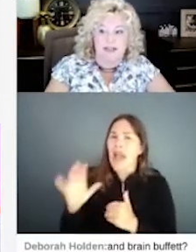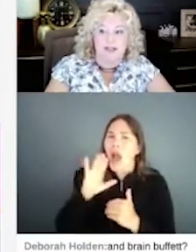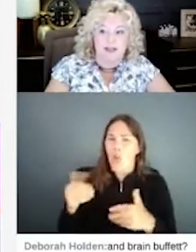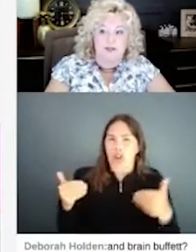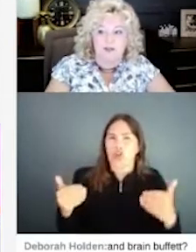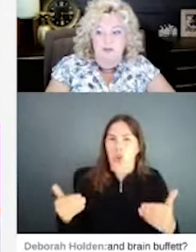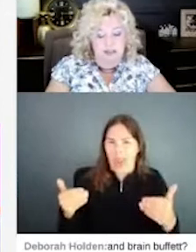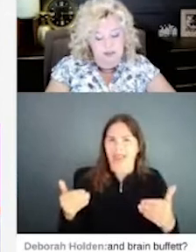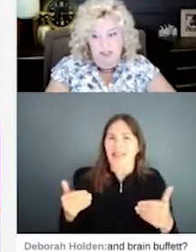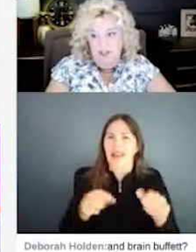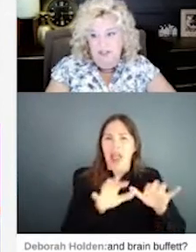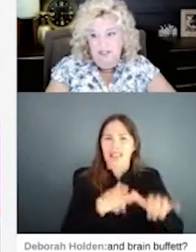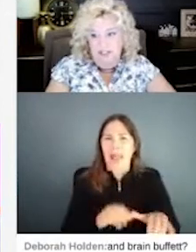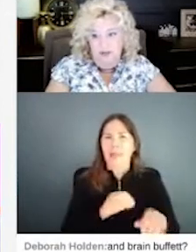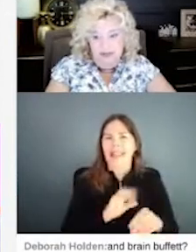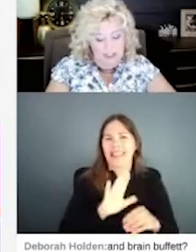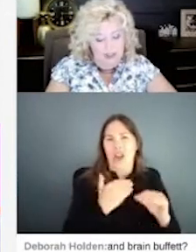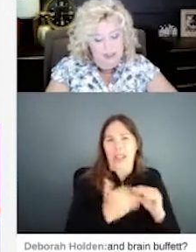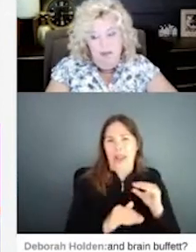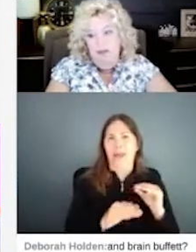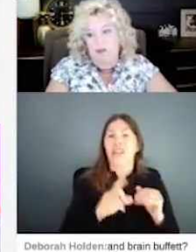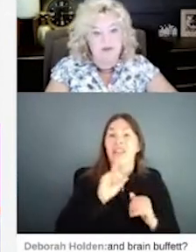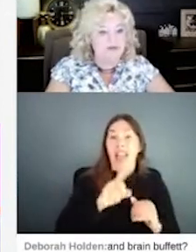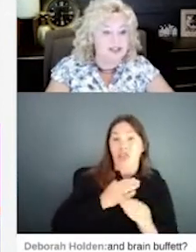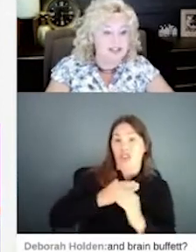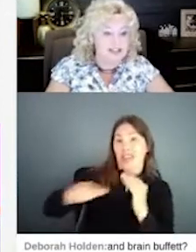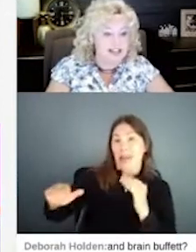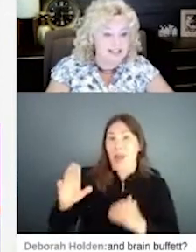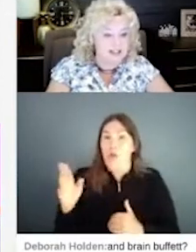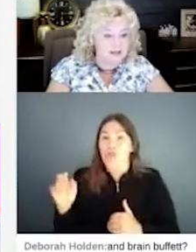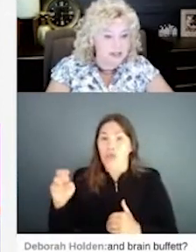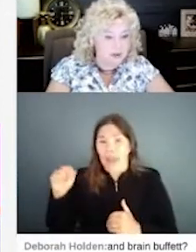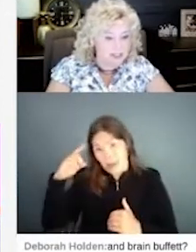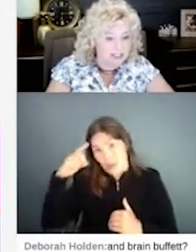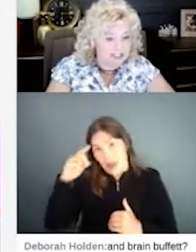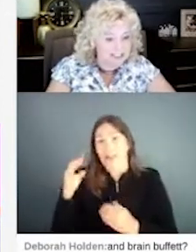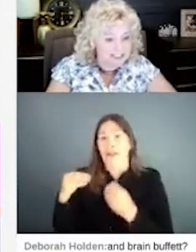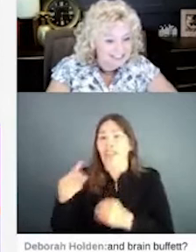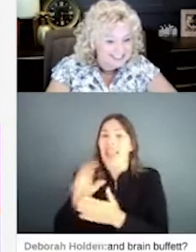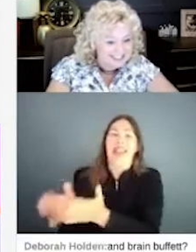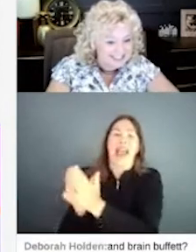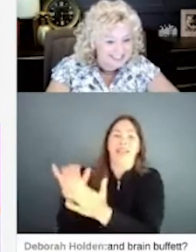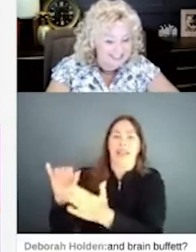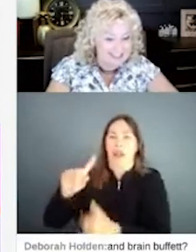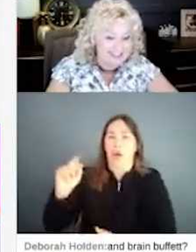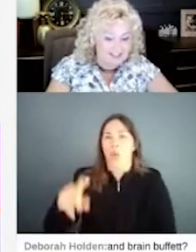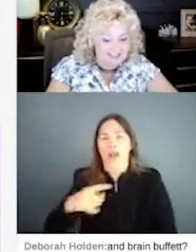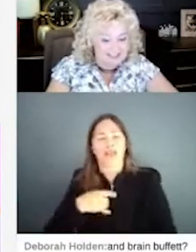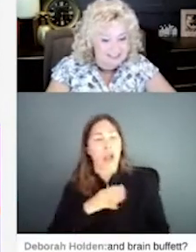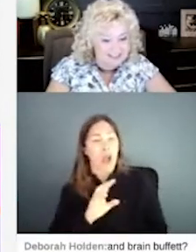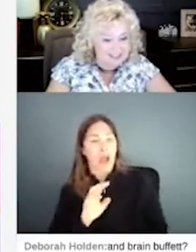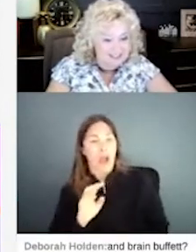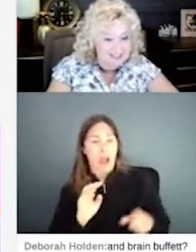their email address that you can actually email Brain Buffet and ask them that question. Michael has a follow-up.